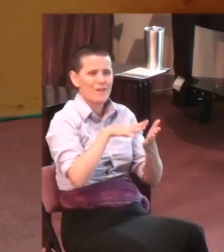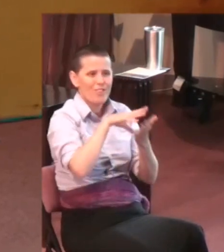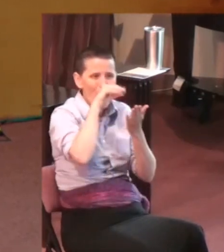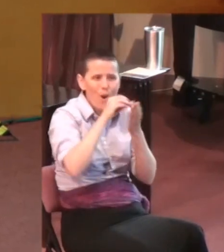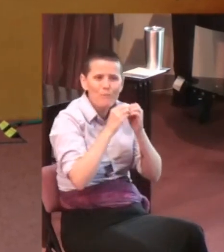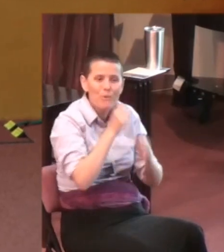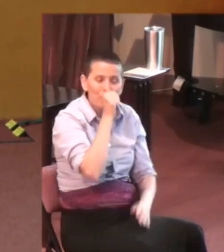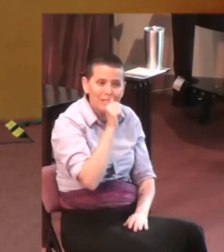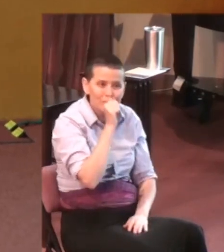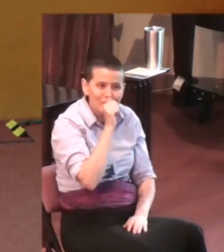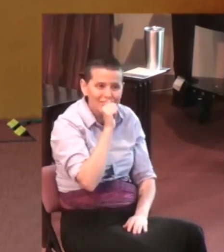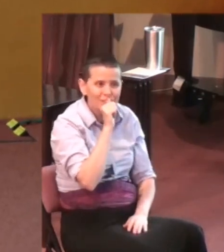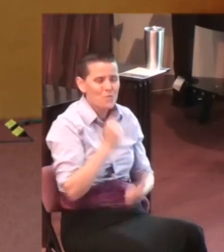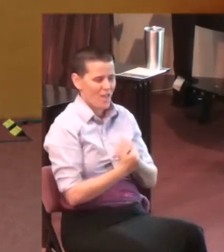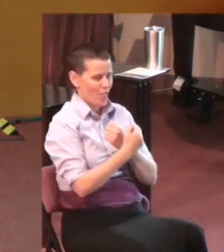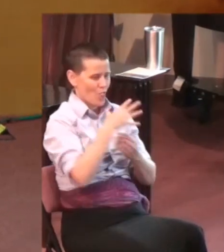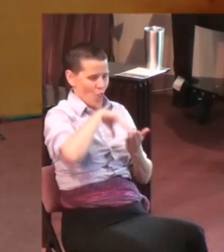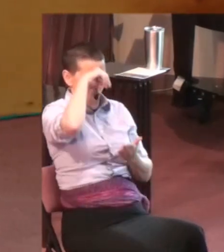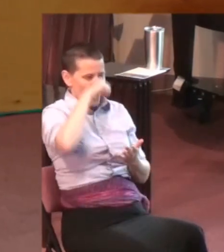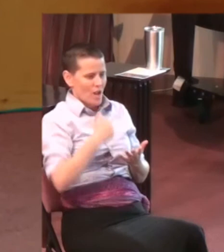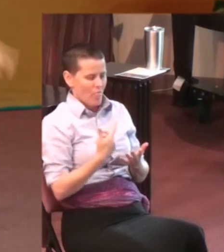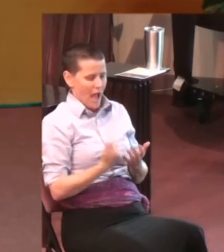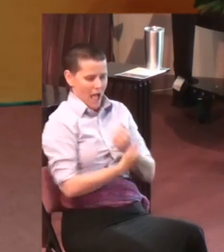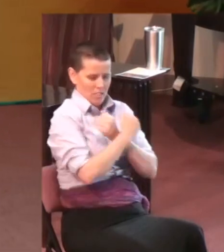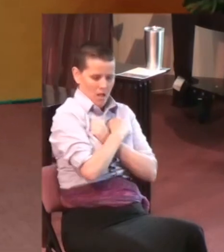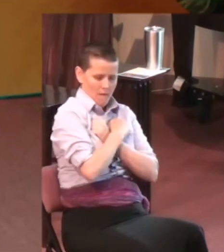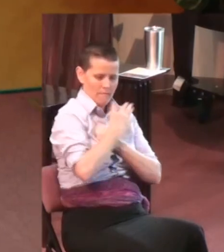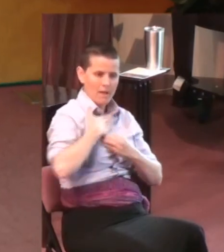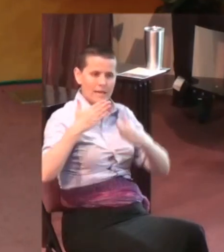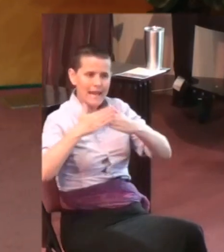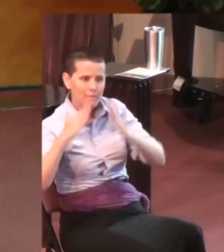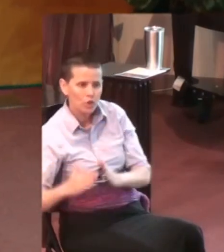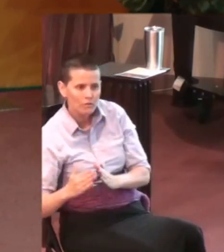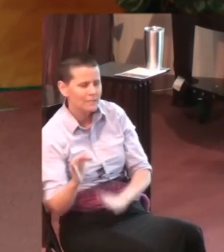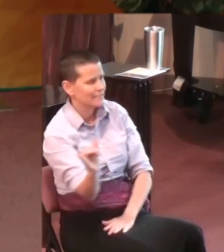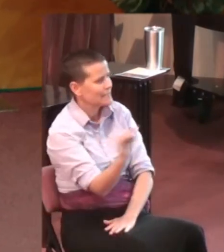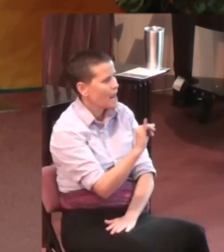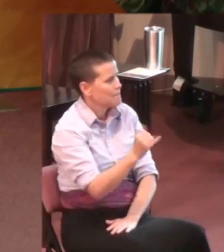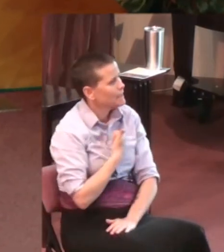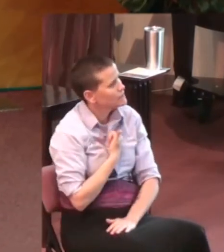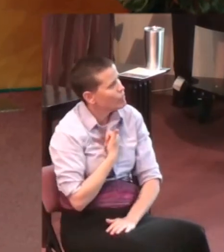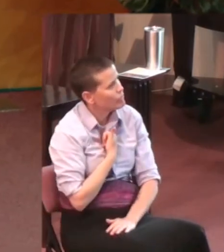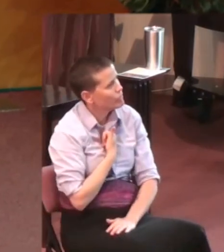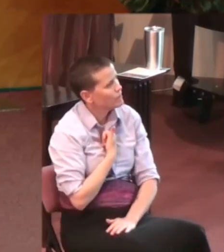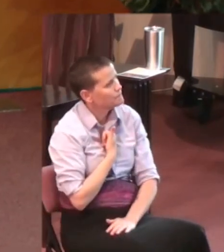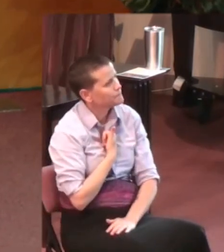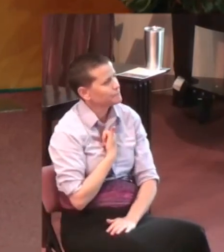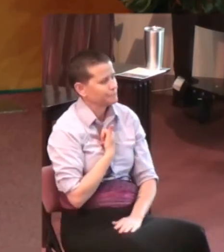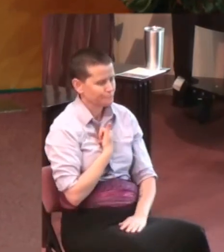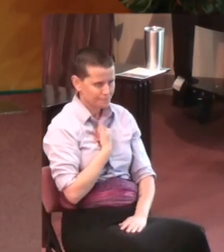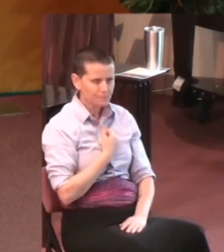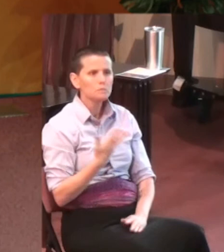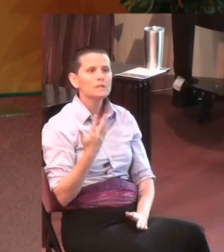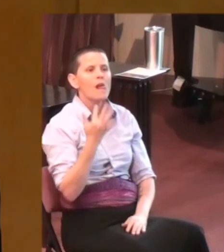yourself? Well, I'll tell you, when you see the innocence of your soul, when you see a picture, like I have a picture of myself at 4 years old on my